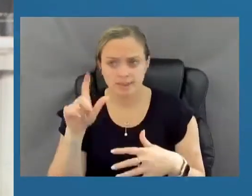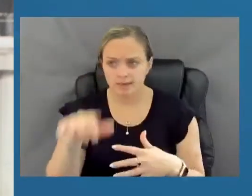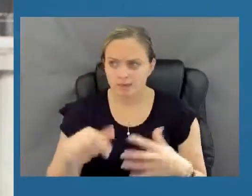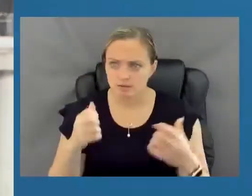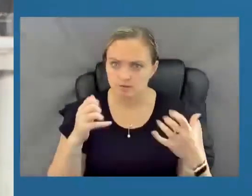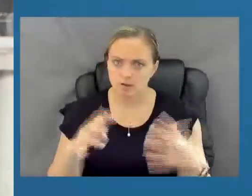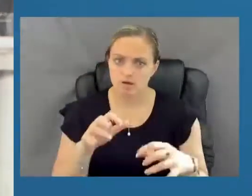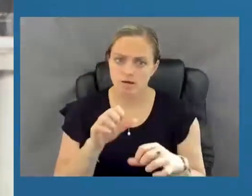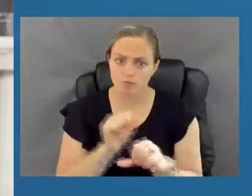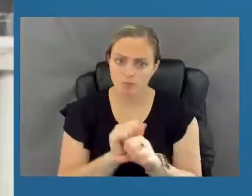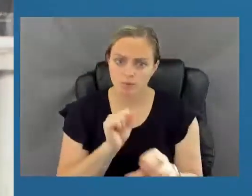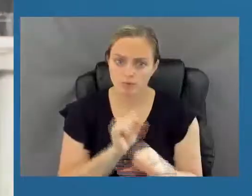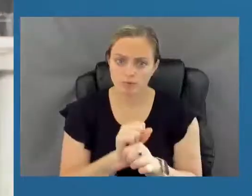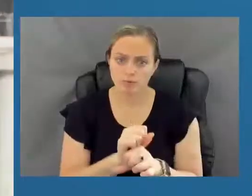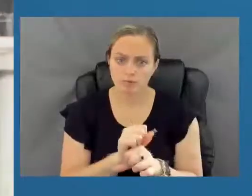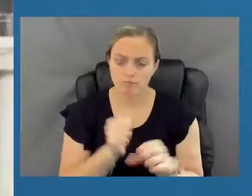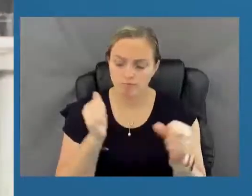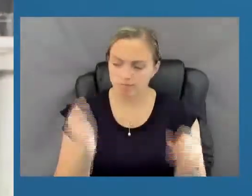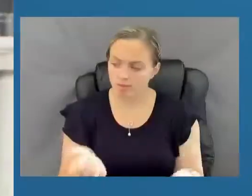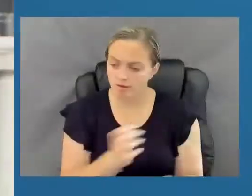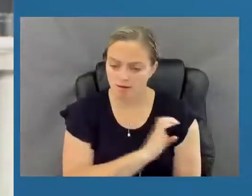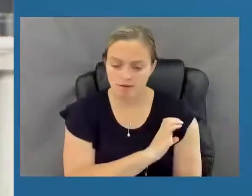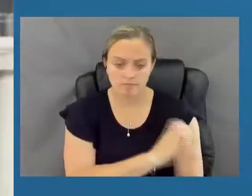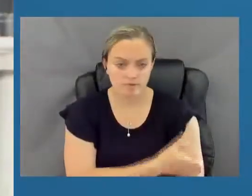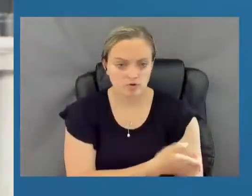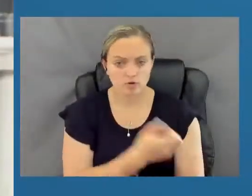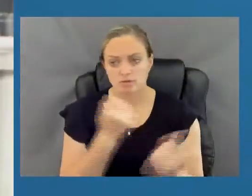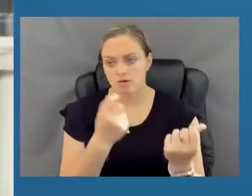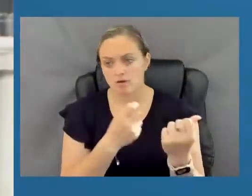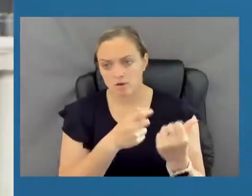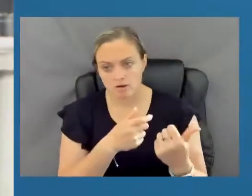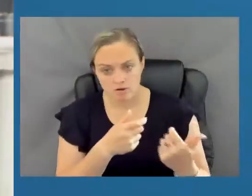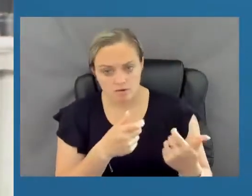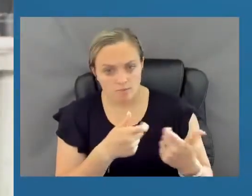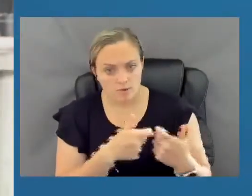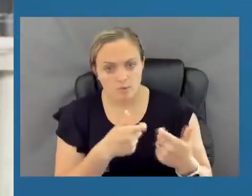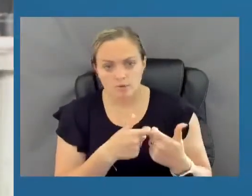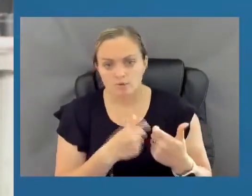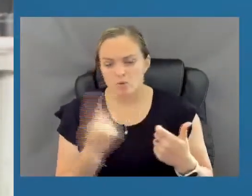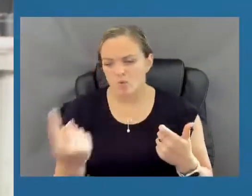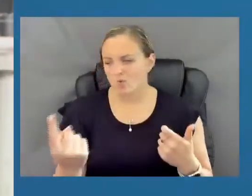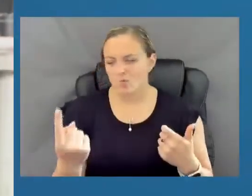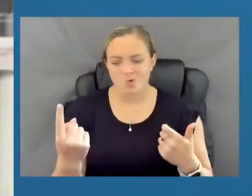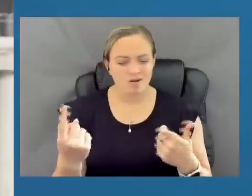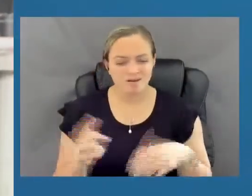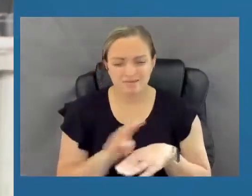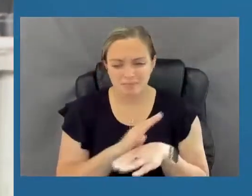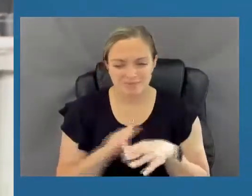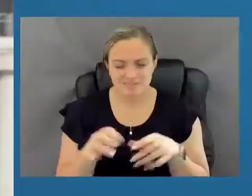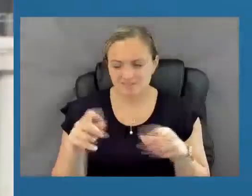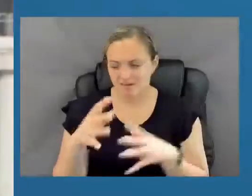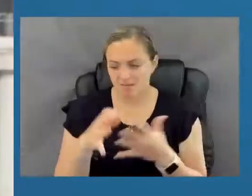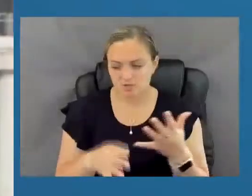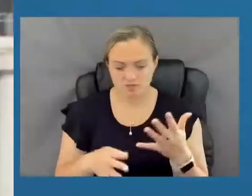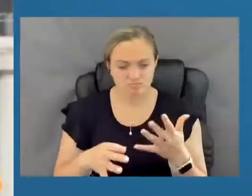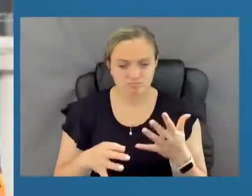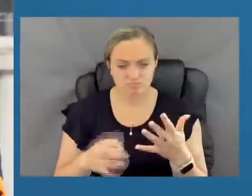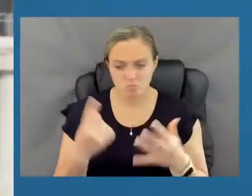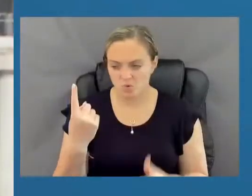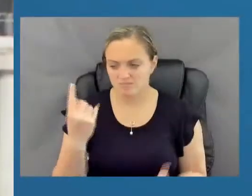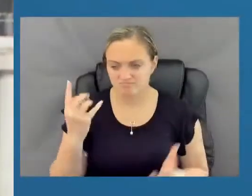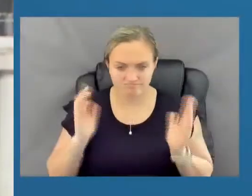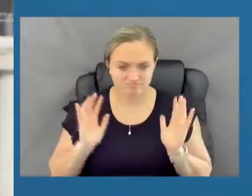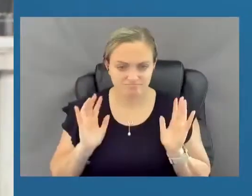power, so much incredible power. And there's only one commercially viable option that can deliver that much clean,